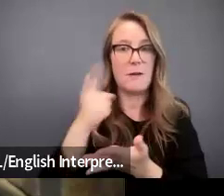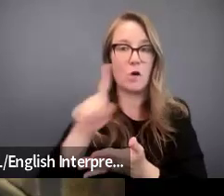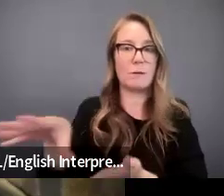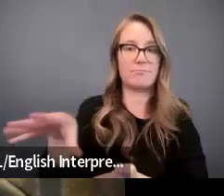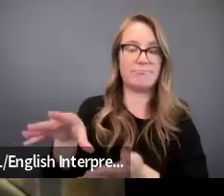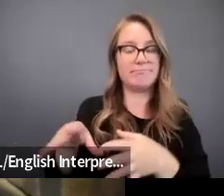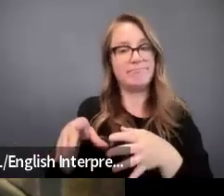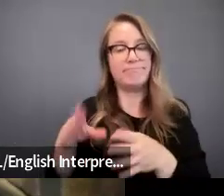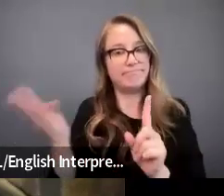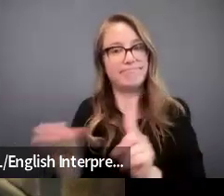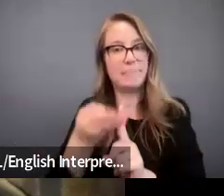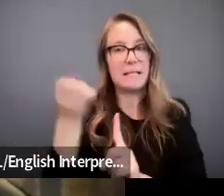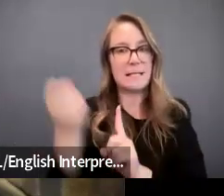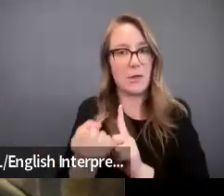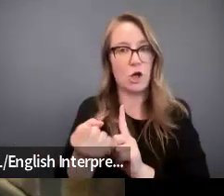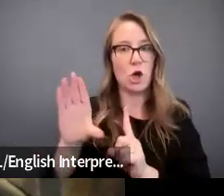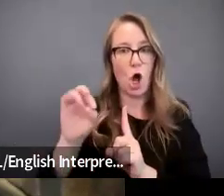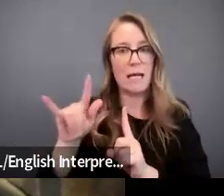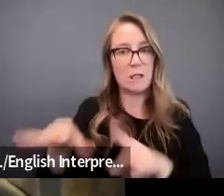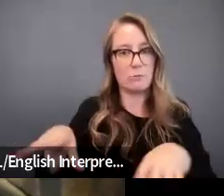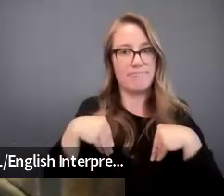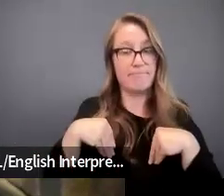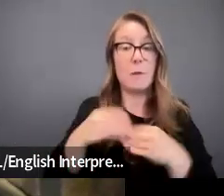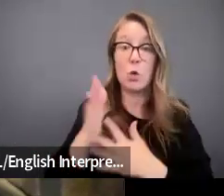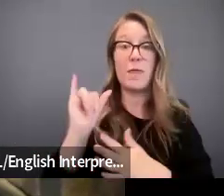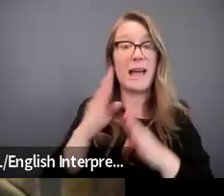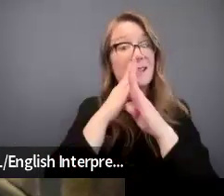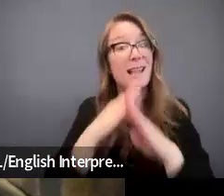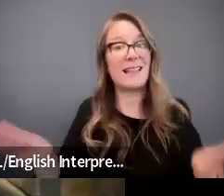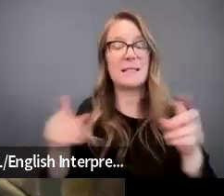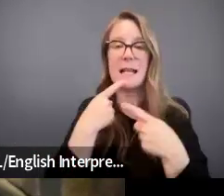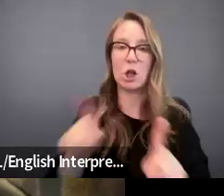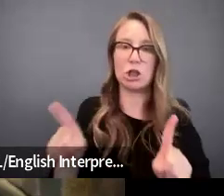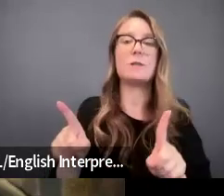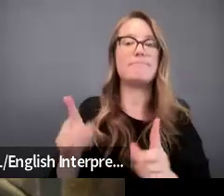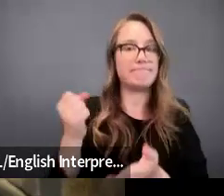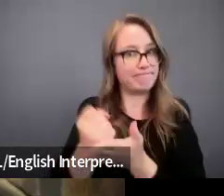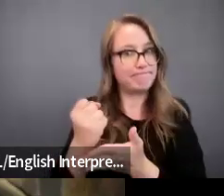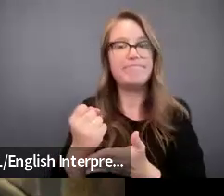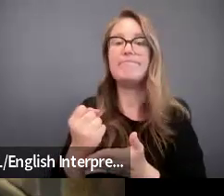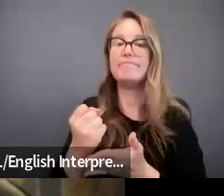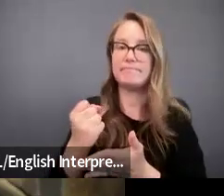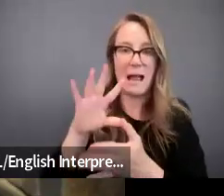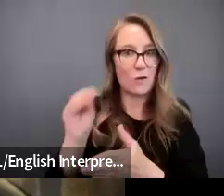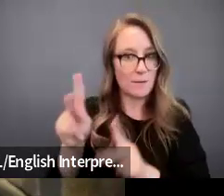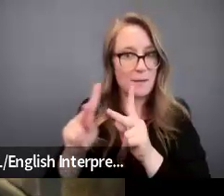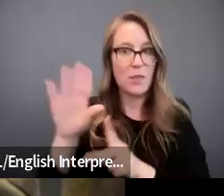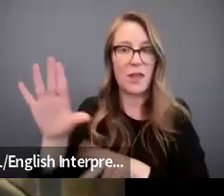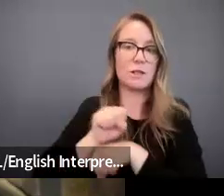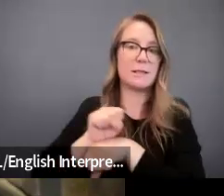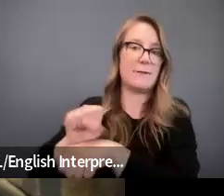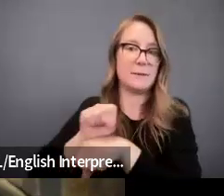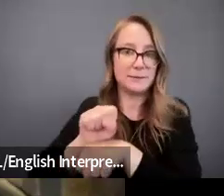colonies. And through that silence, the Declaration affirms the enslavement of African people